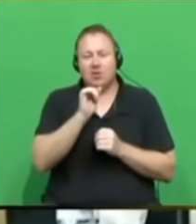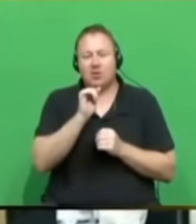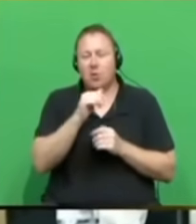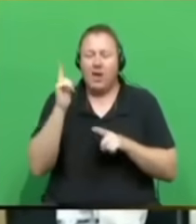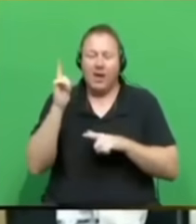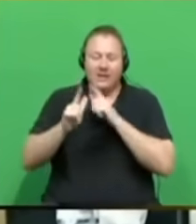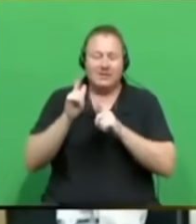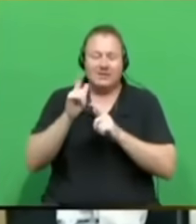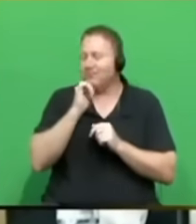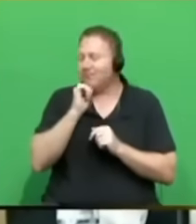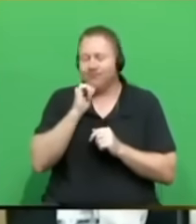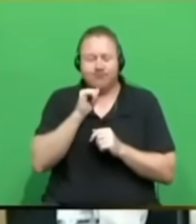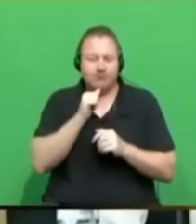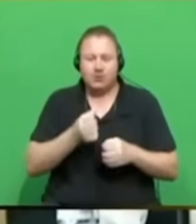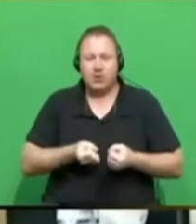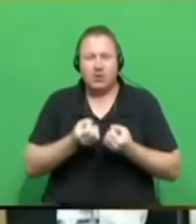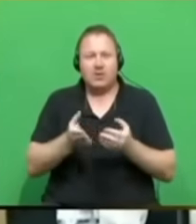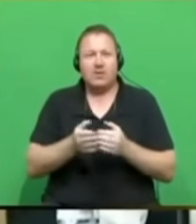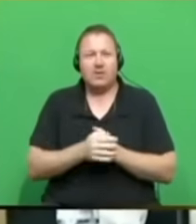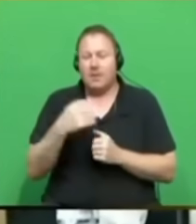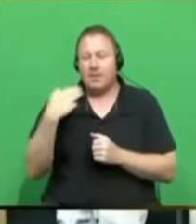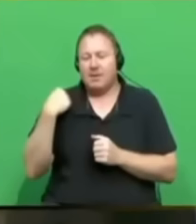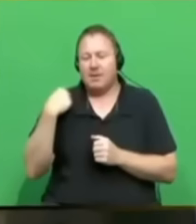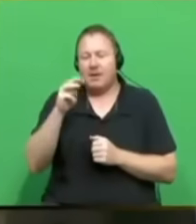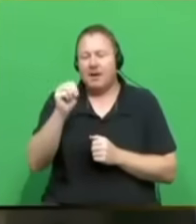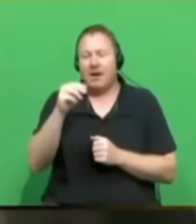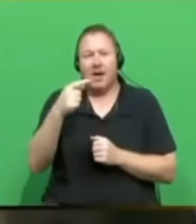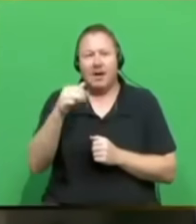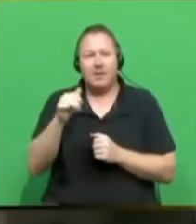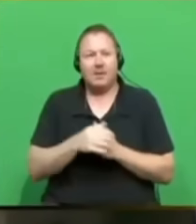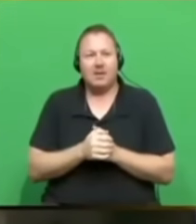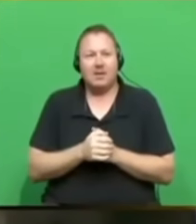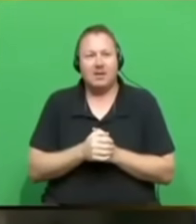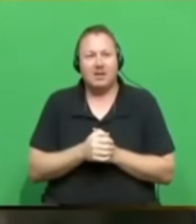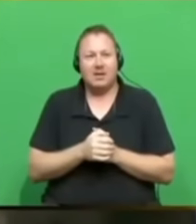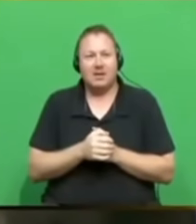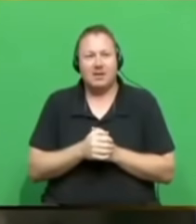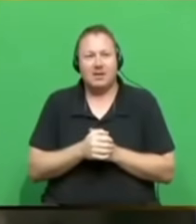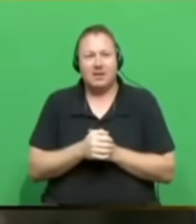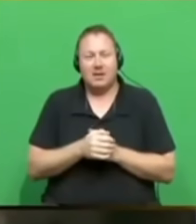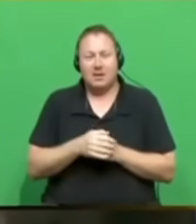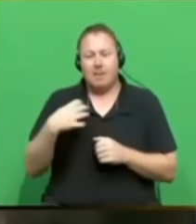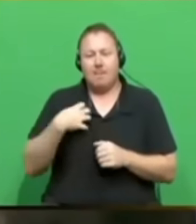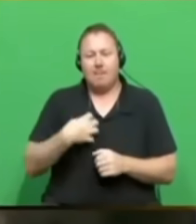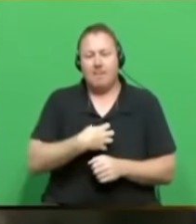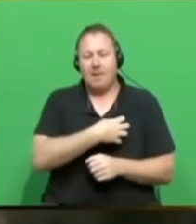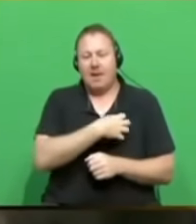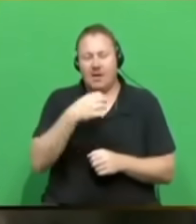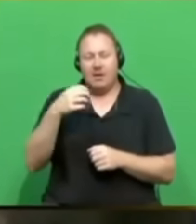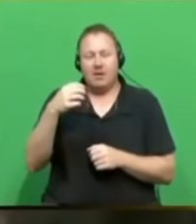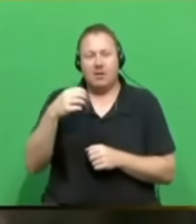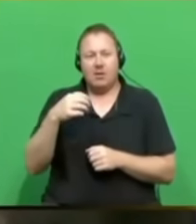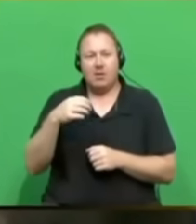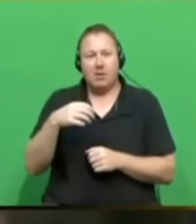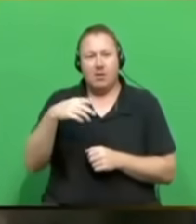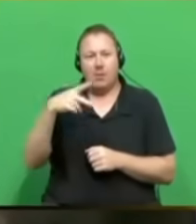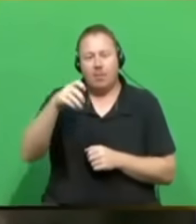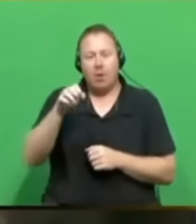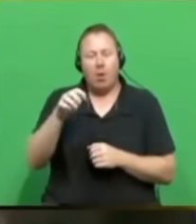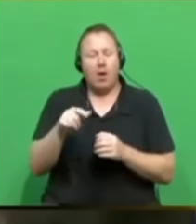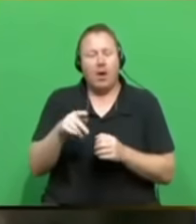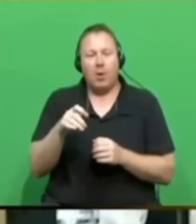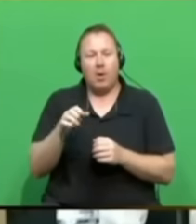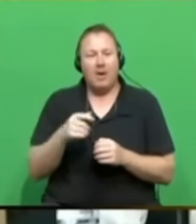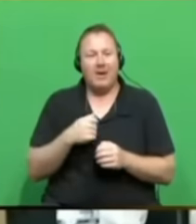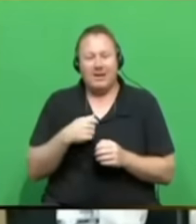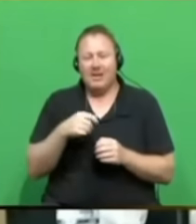non-delivery. Minister Nkadimeng, your legacy of failure as the mayor of Polokwane is unforgettable for those of us